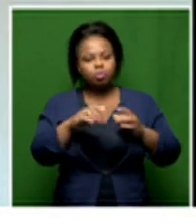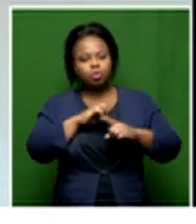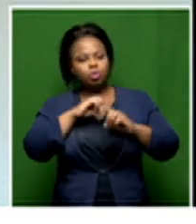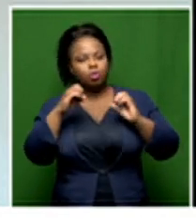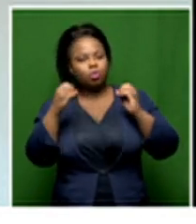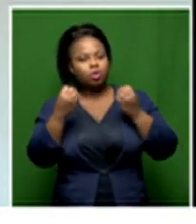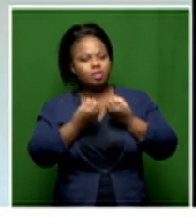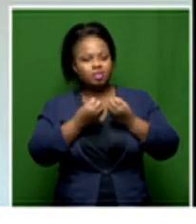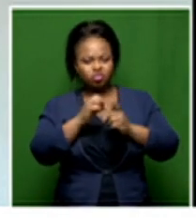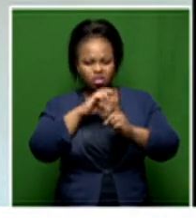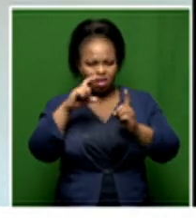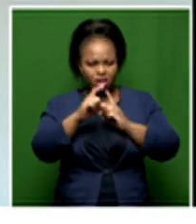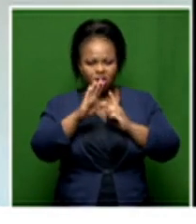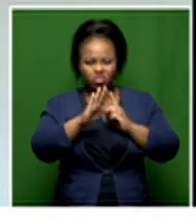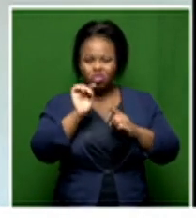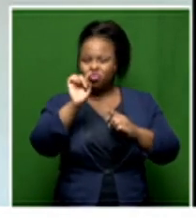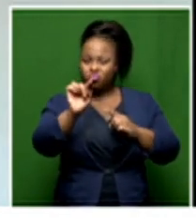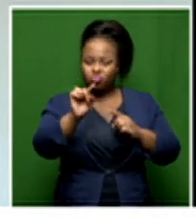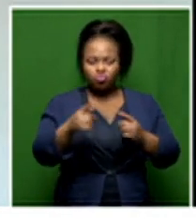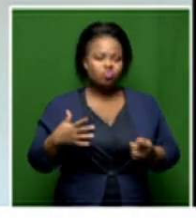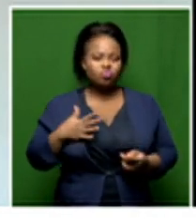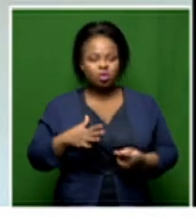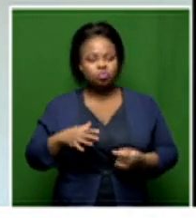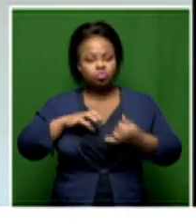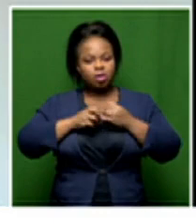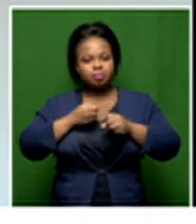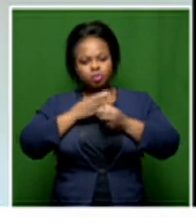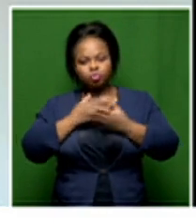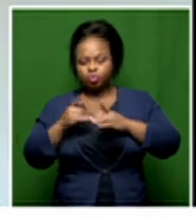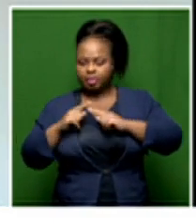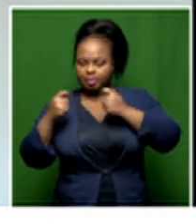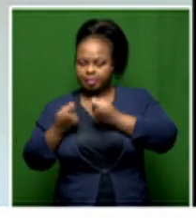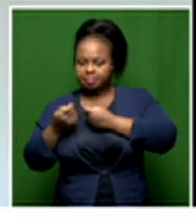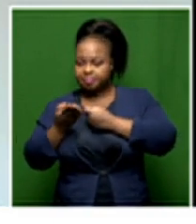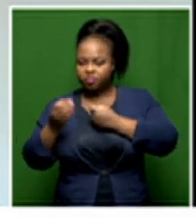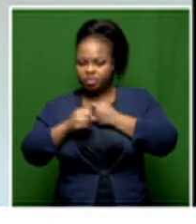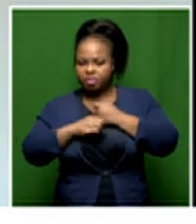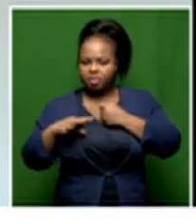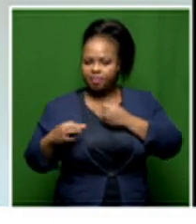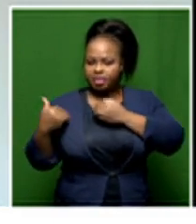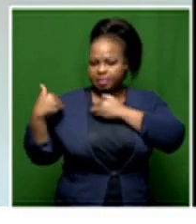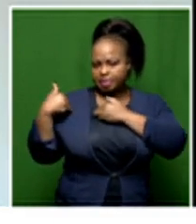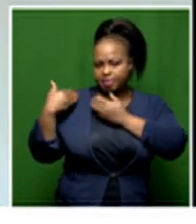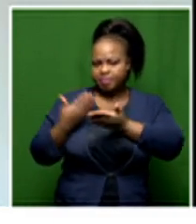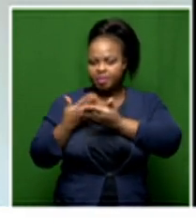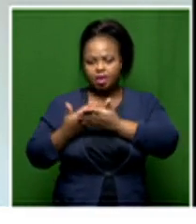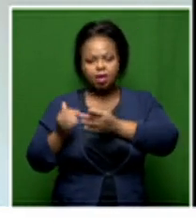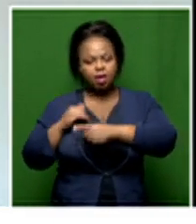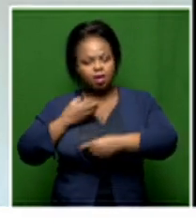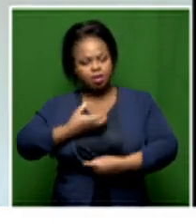willing to go the extra mile to ensure that your workforce is comfortable and safe and